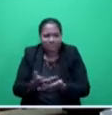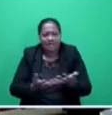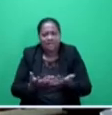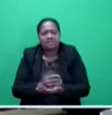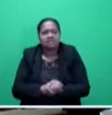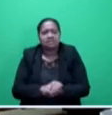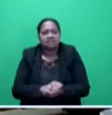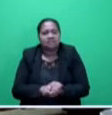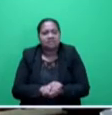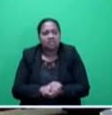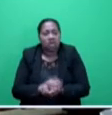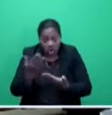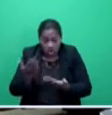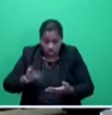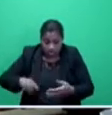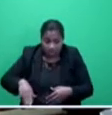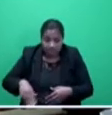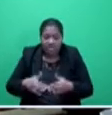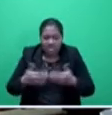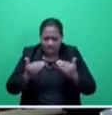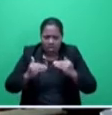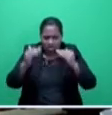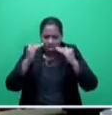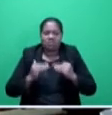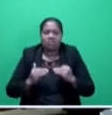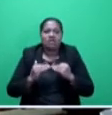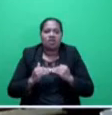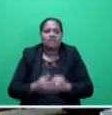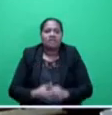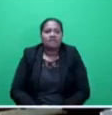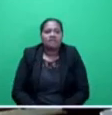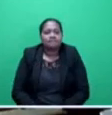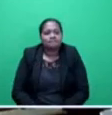Honourable members, we will move on.